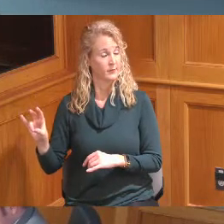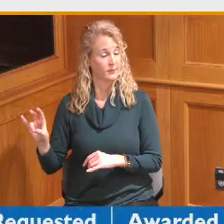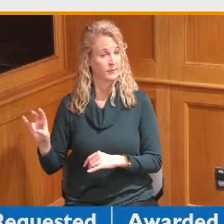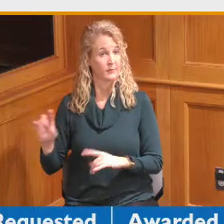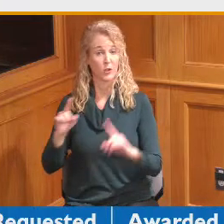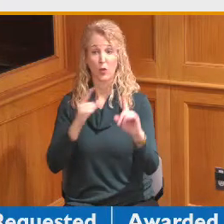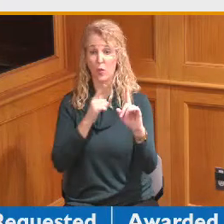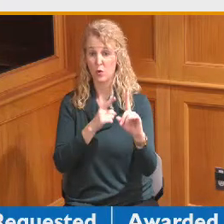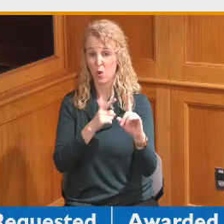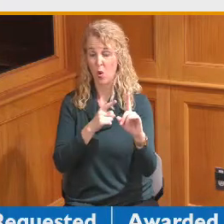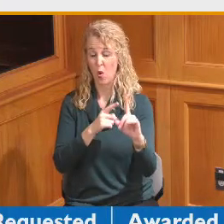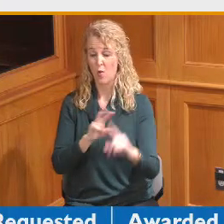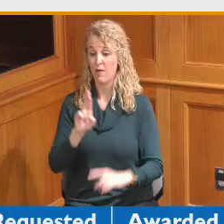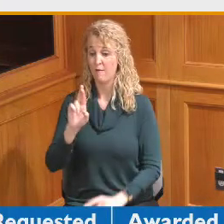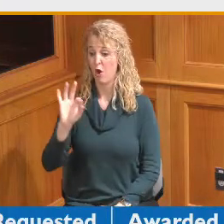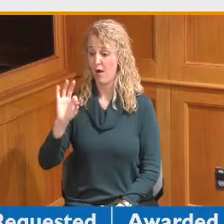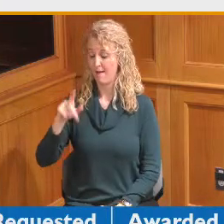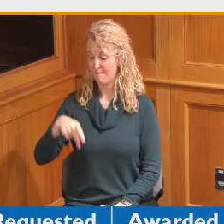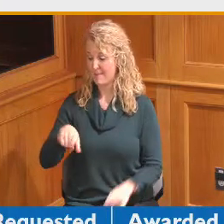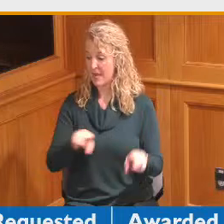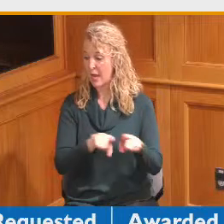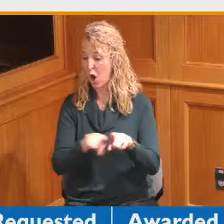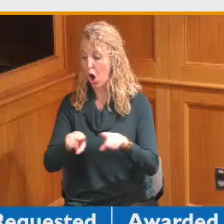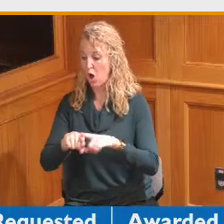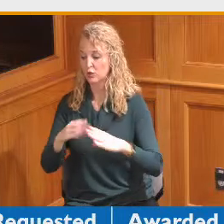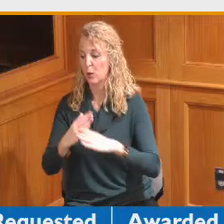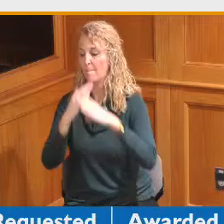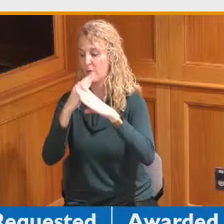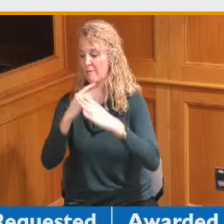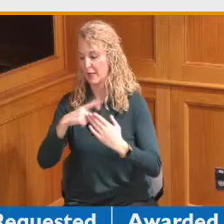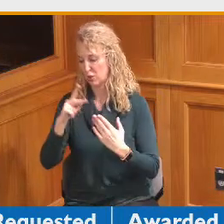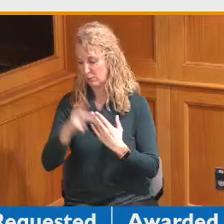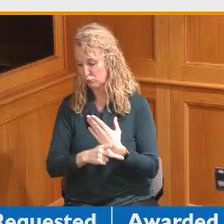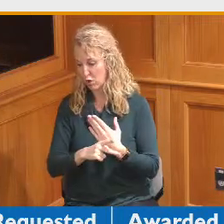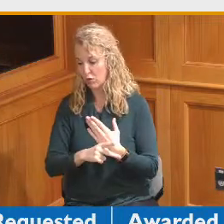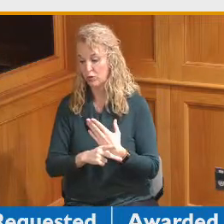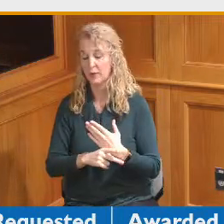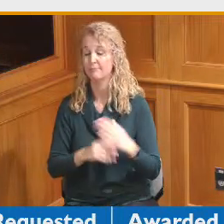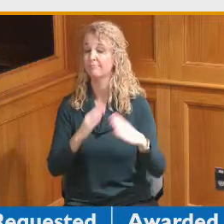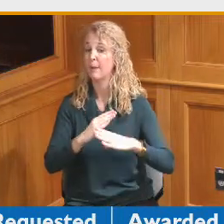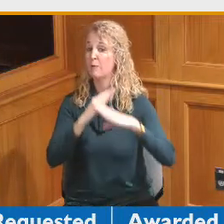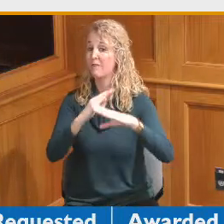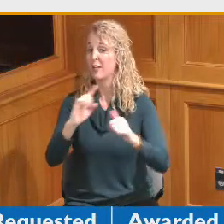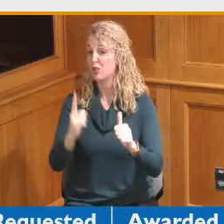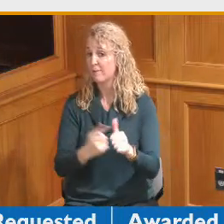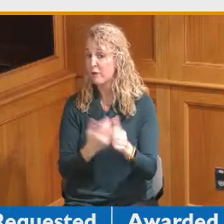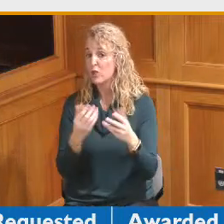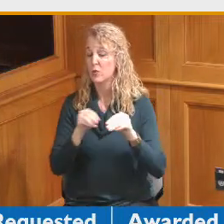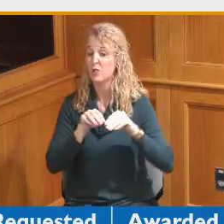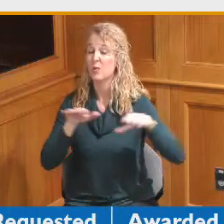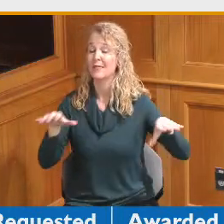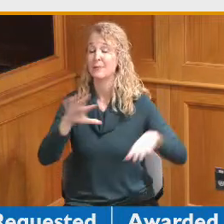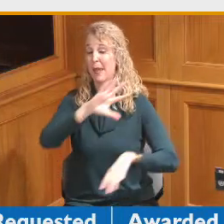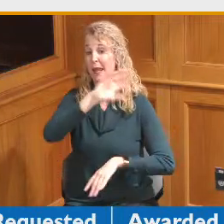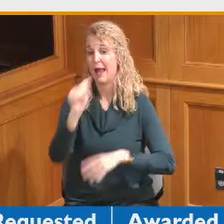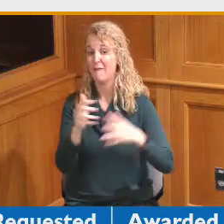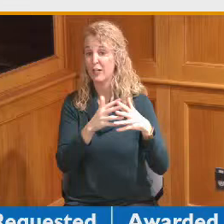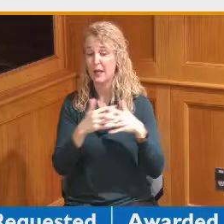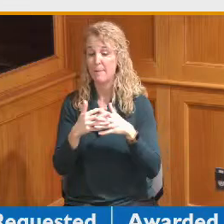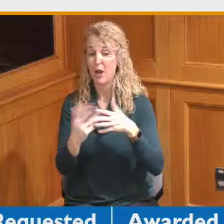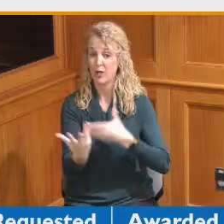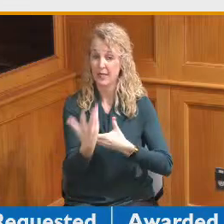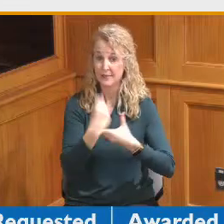The goal of this RFP is also prevention programming. Prevention First aims to support and expand the African American Engagement Work